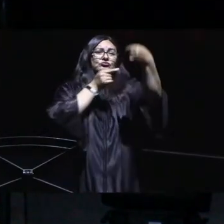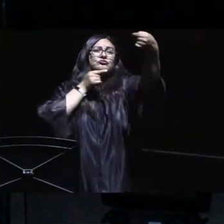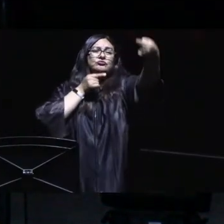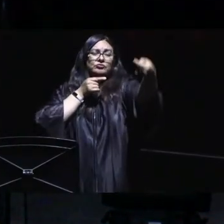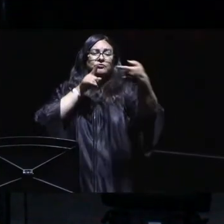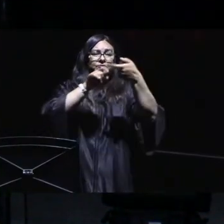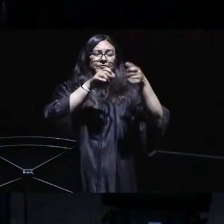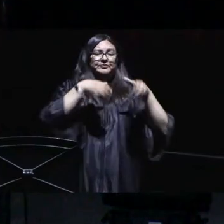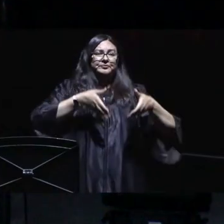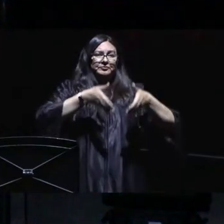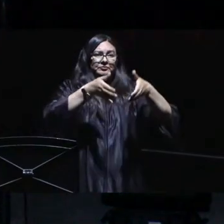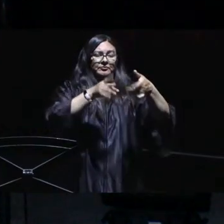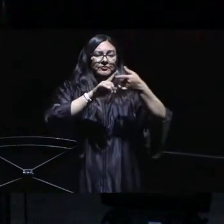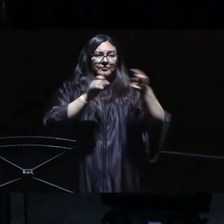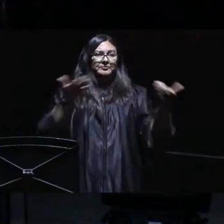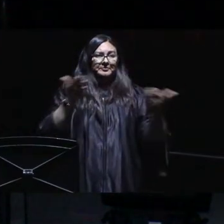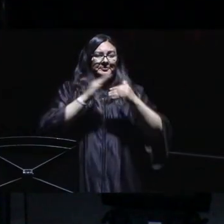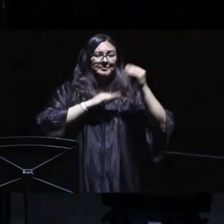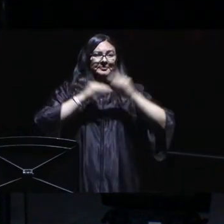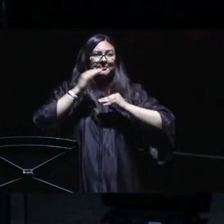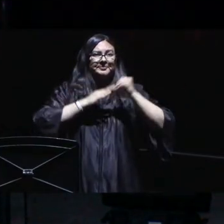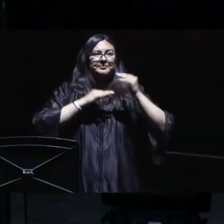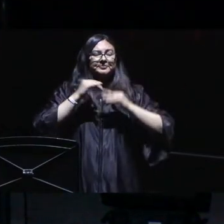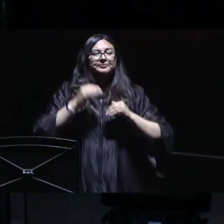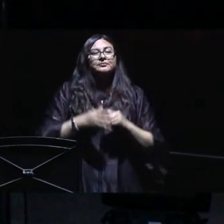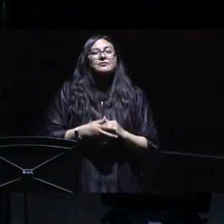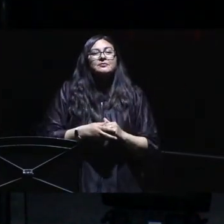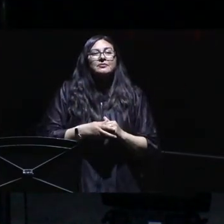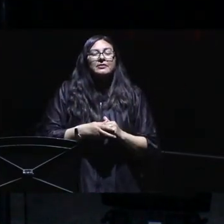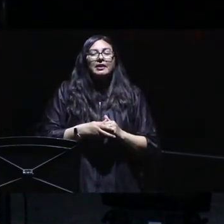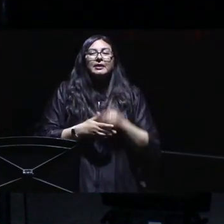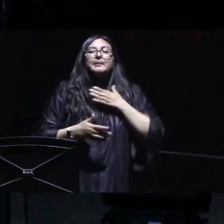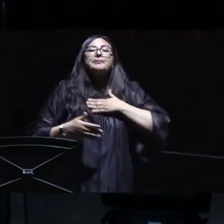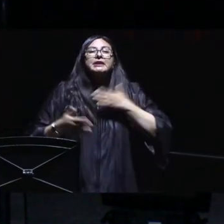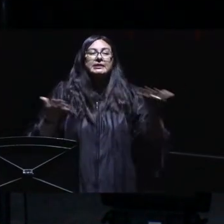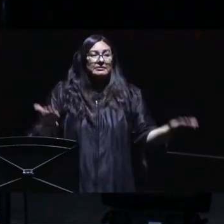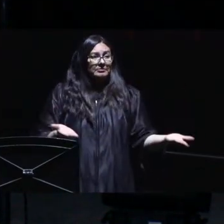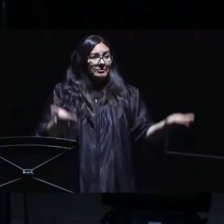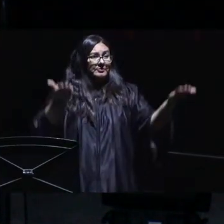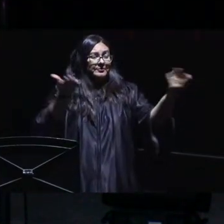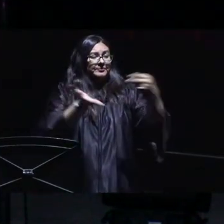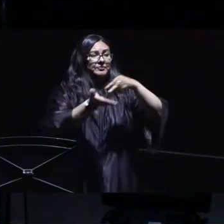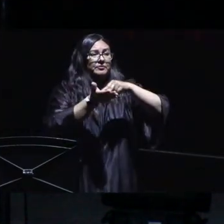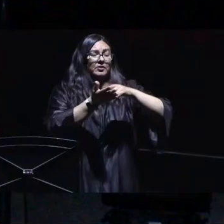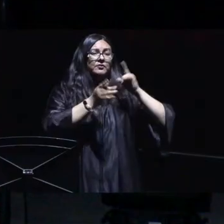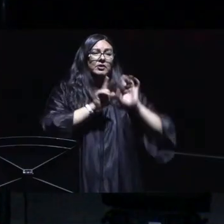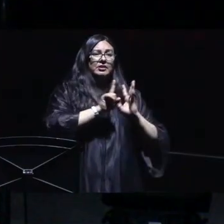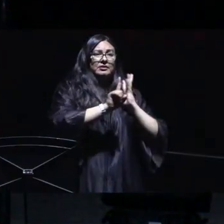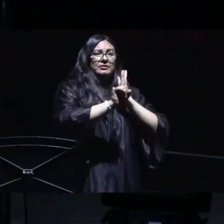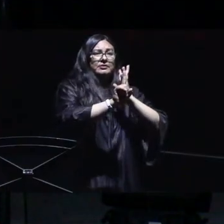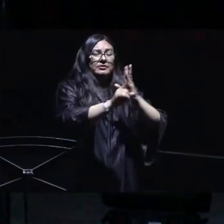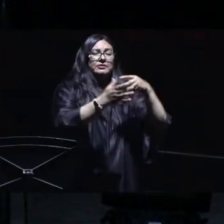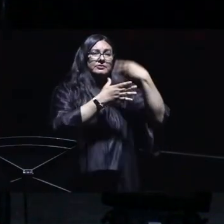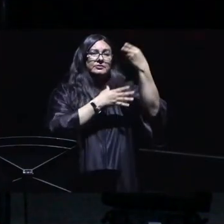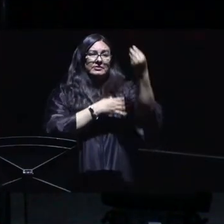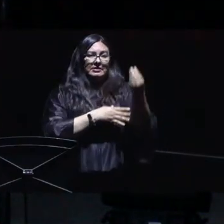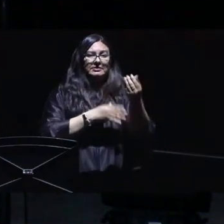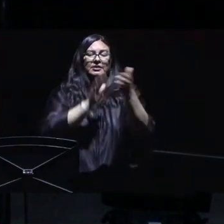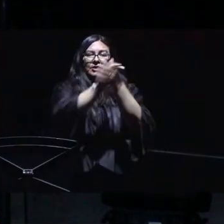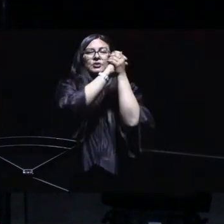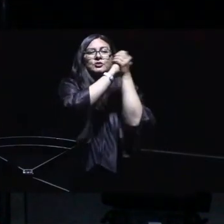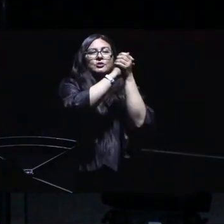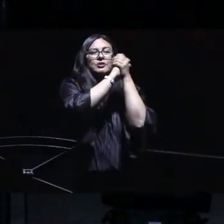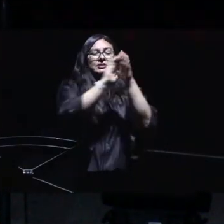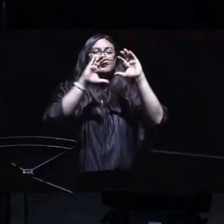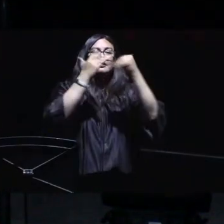from the tunnel of the Don Haskins Center. Will everyone please rise for the recessional to exit?